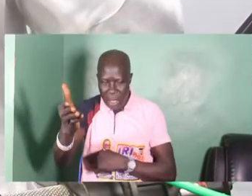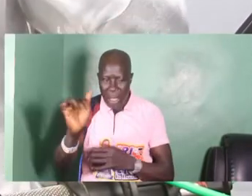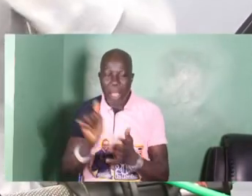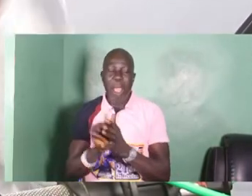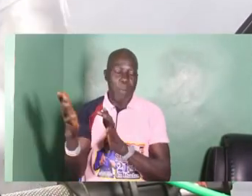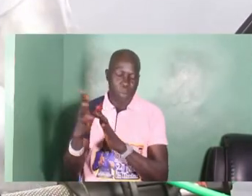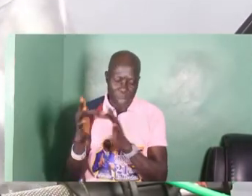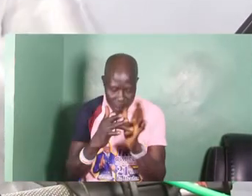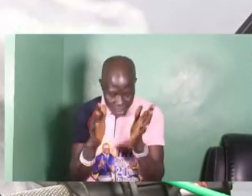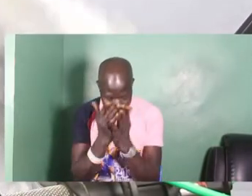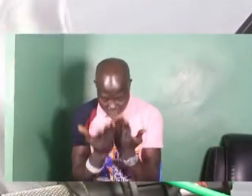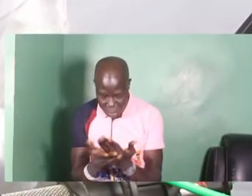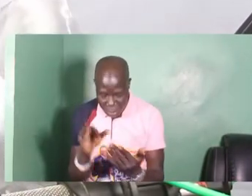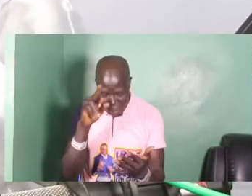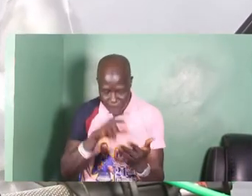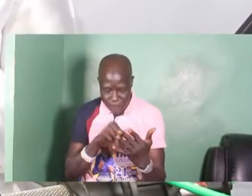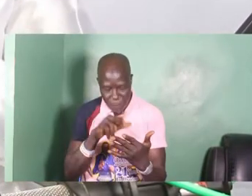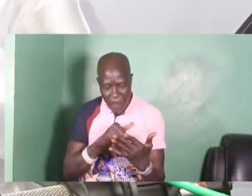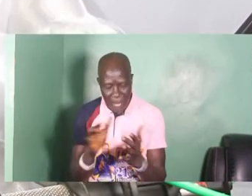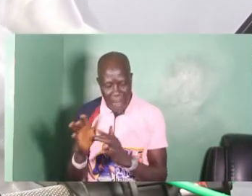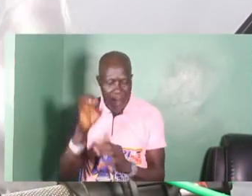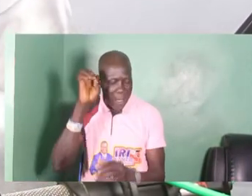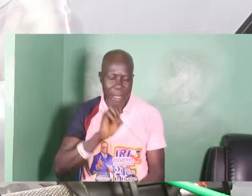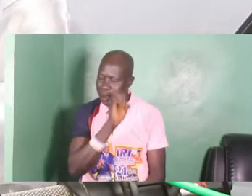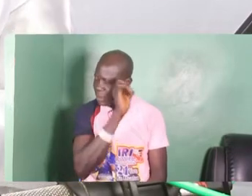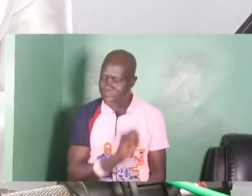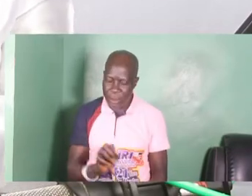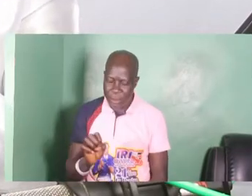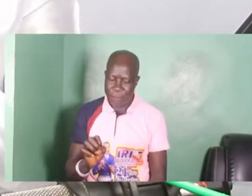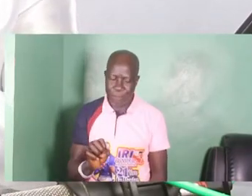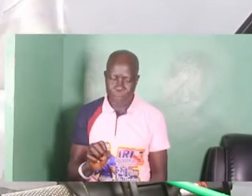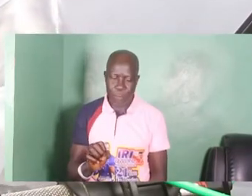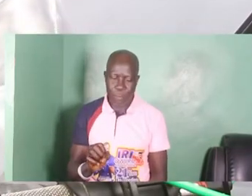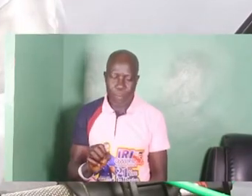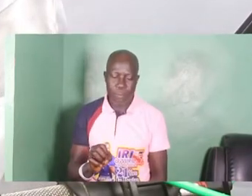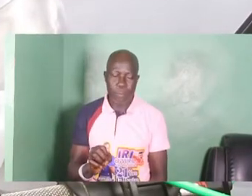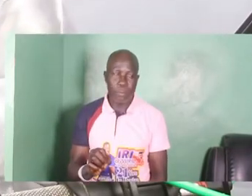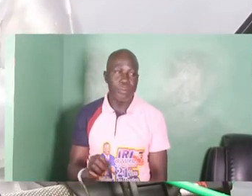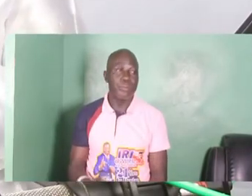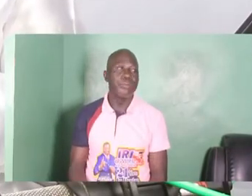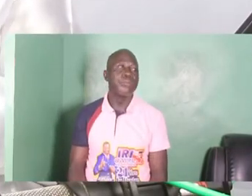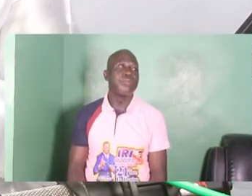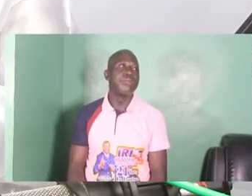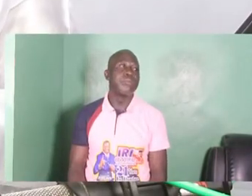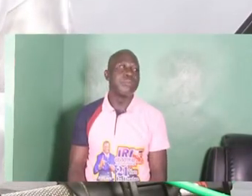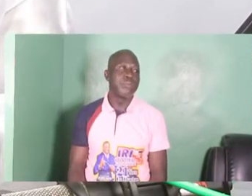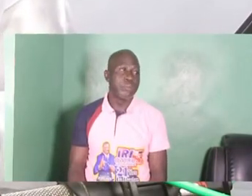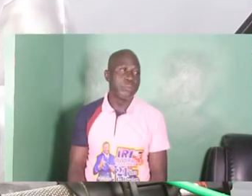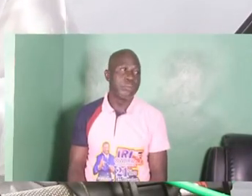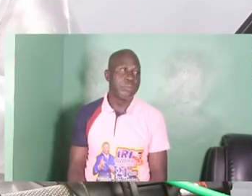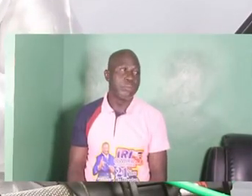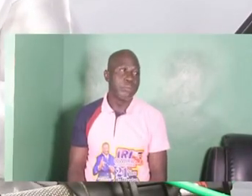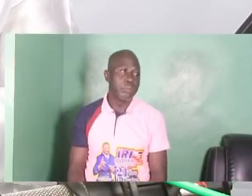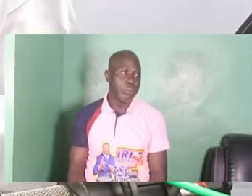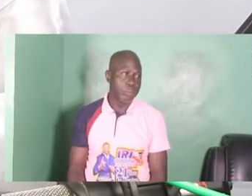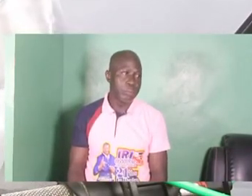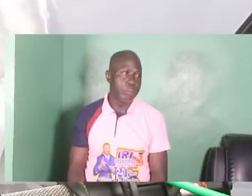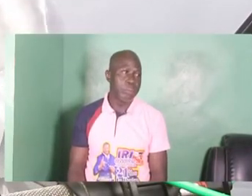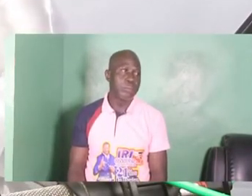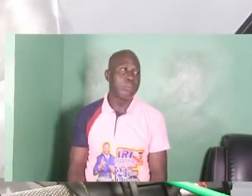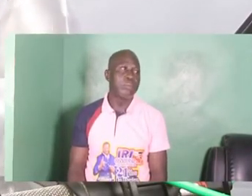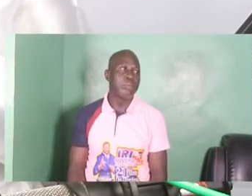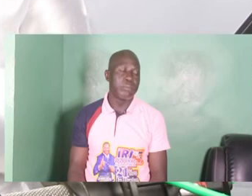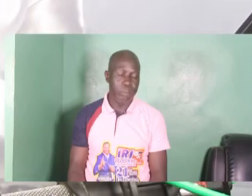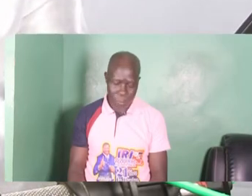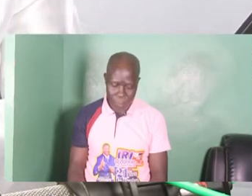Ẹ bá mi kà jáde. Read for me. The book of Esther. Hello, we. What does it say? Bẹ́ẹ̀ni àmọ́ Ẹ́stẹ́rì wá sí ọ̀dọ̀ Áwúrẹ́sì ọba. Sínú